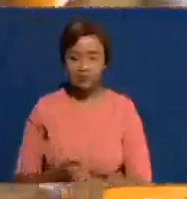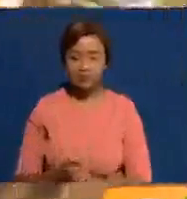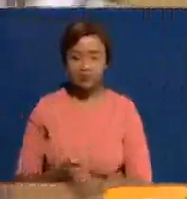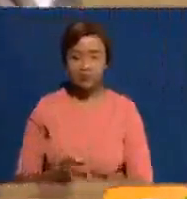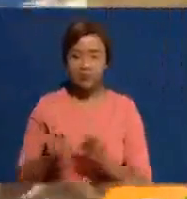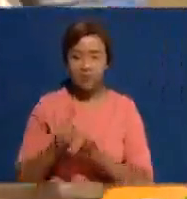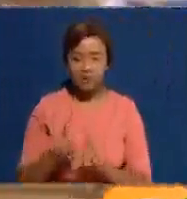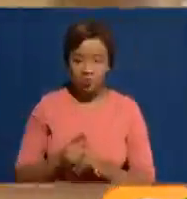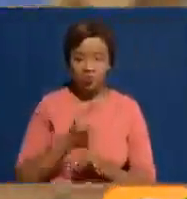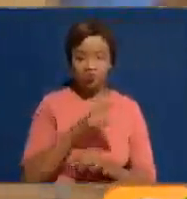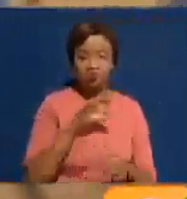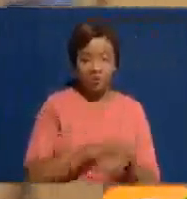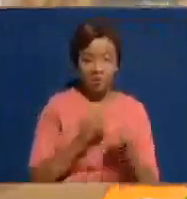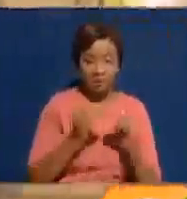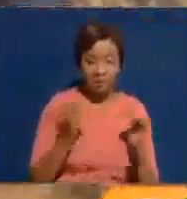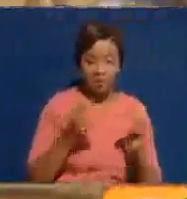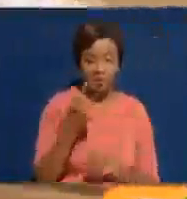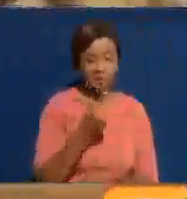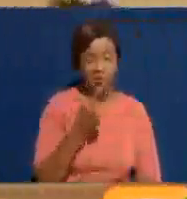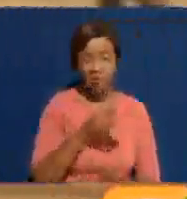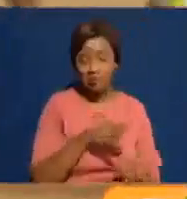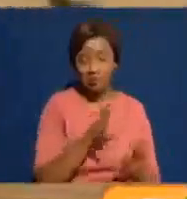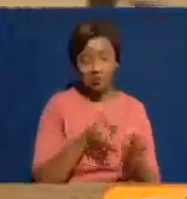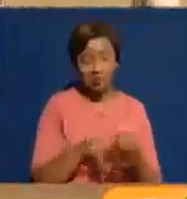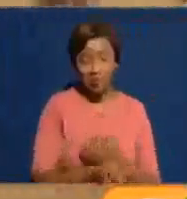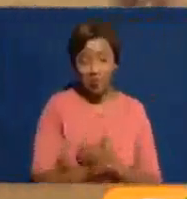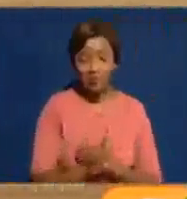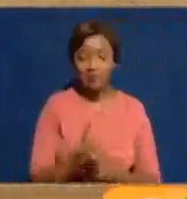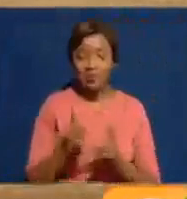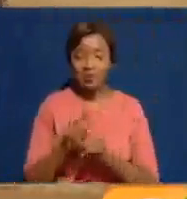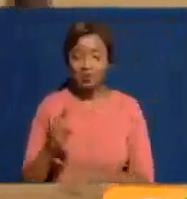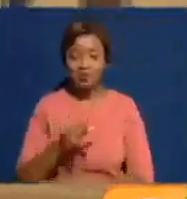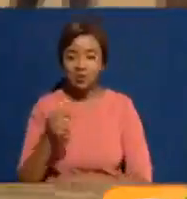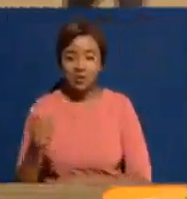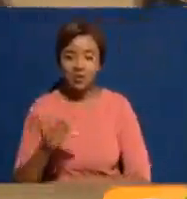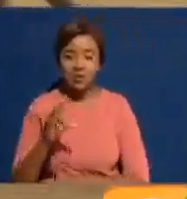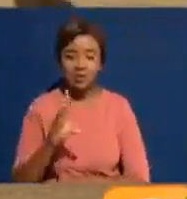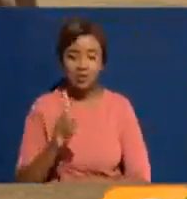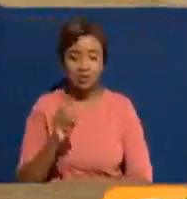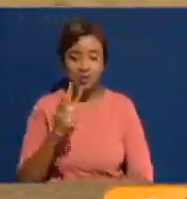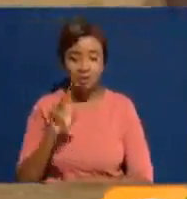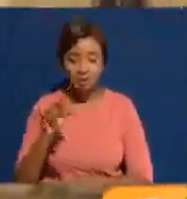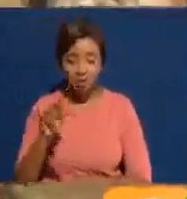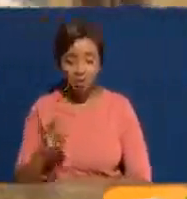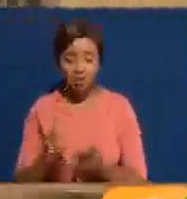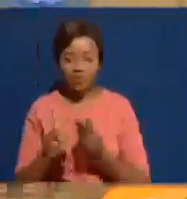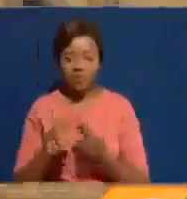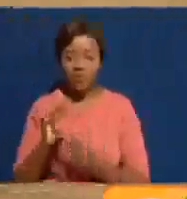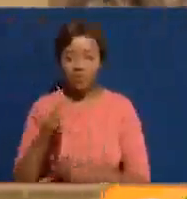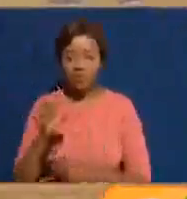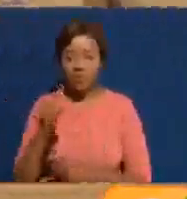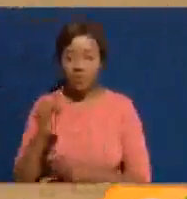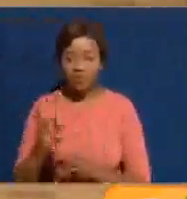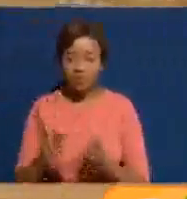before the hosts equalized what would be their only try of the match. Darwin Mukidza, Martin Owila and Peter Kilonzo grabbed